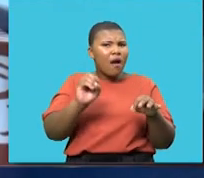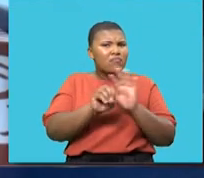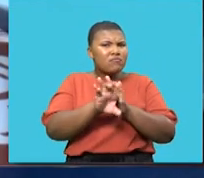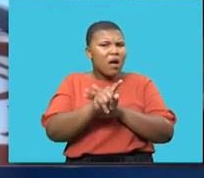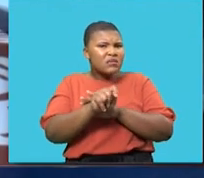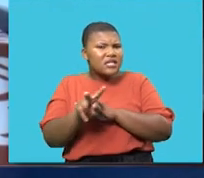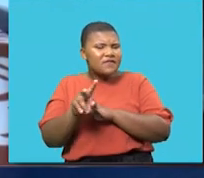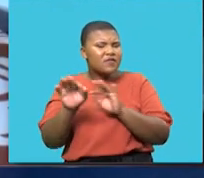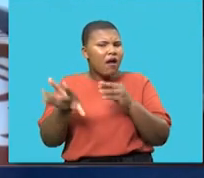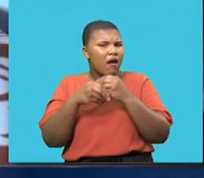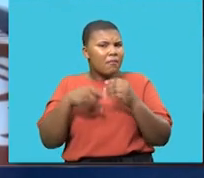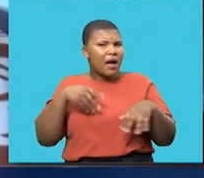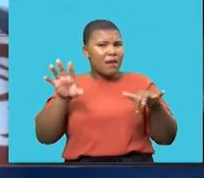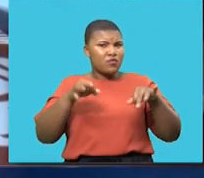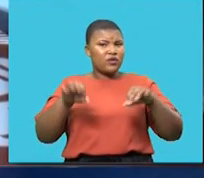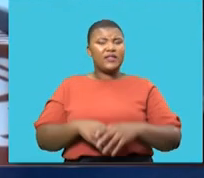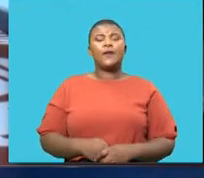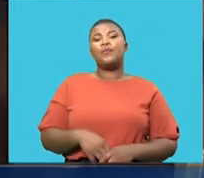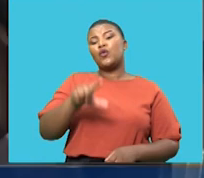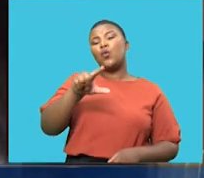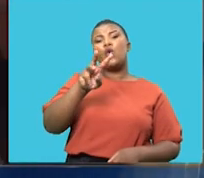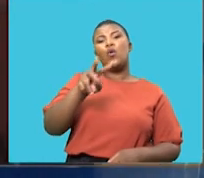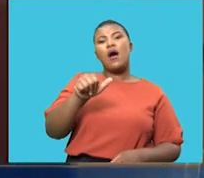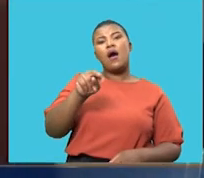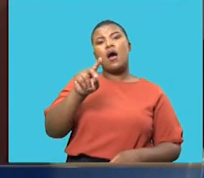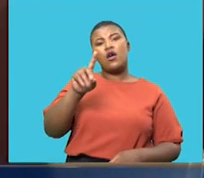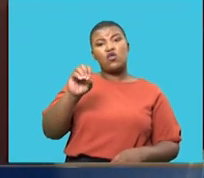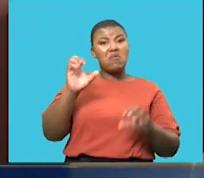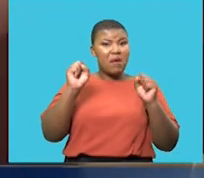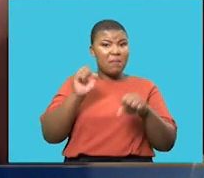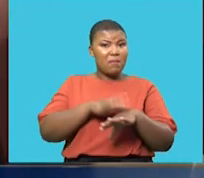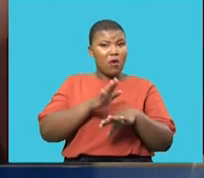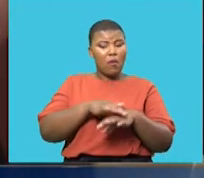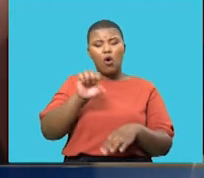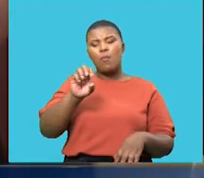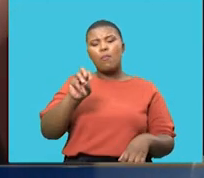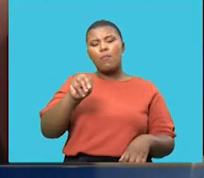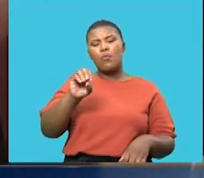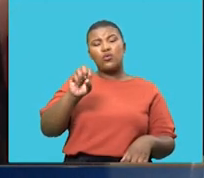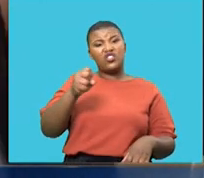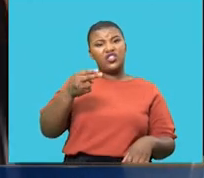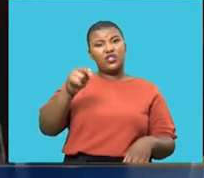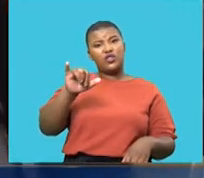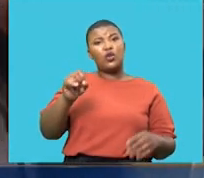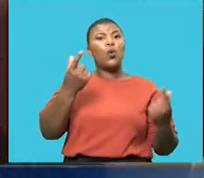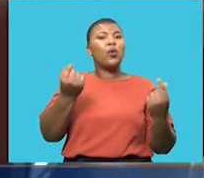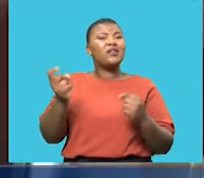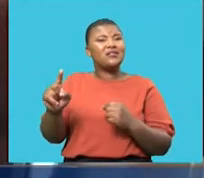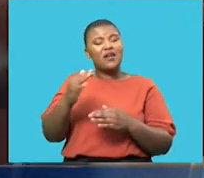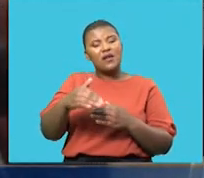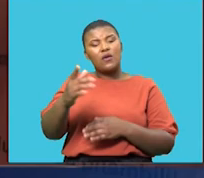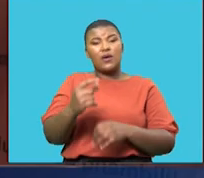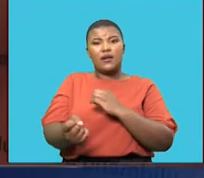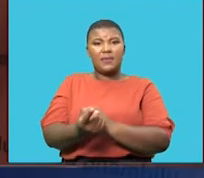production. Ulwandlu Nkulu speaks on the work that Moshito has done and the impact that it carries in the future of artists.